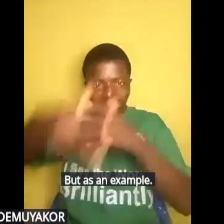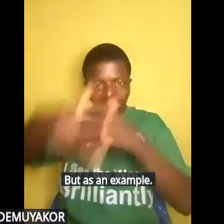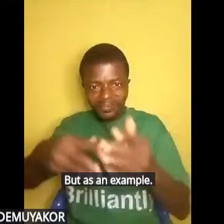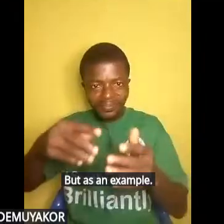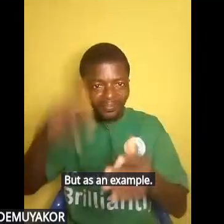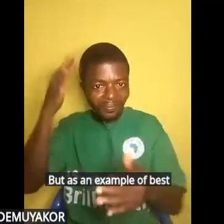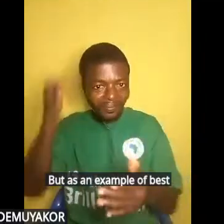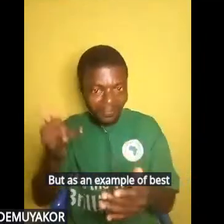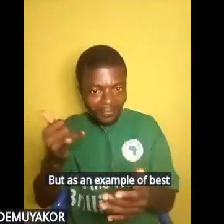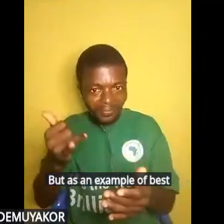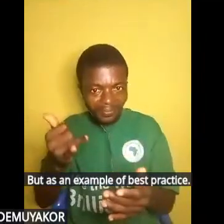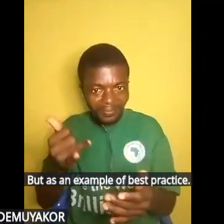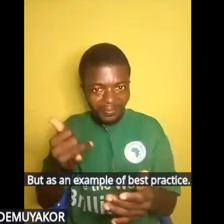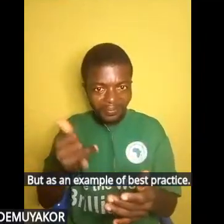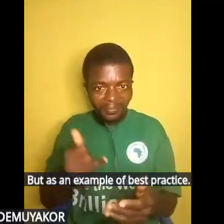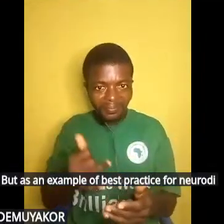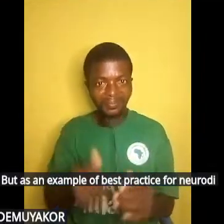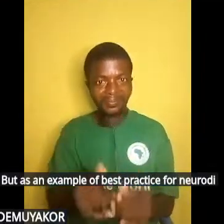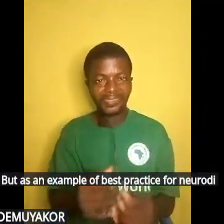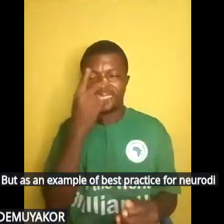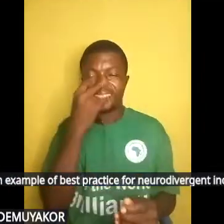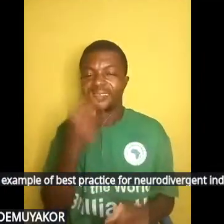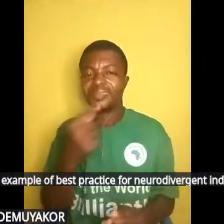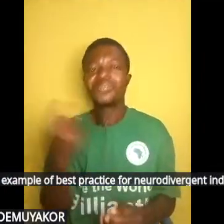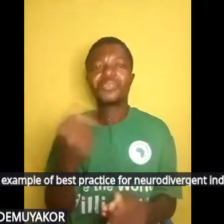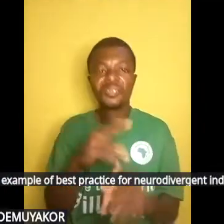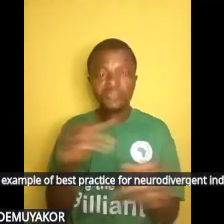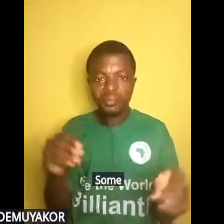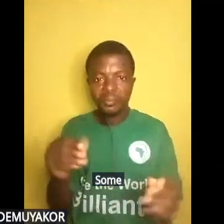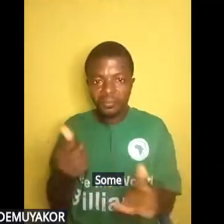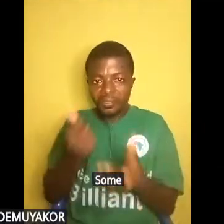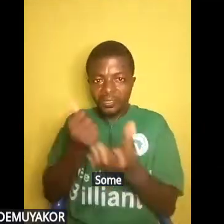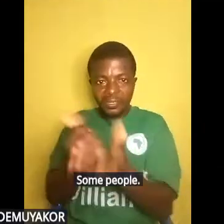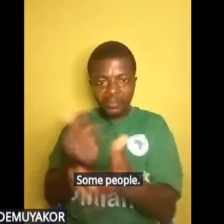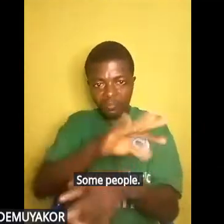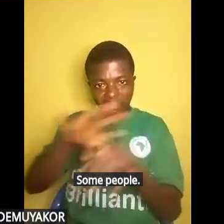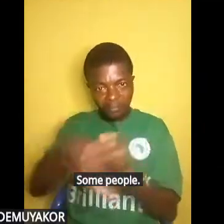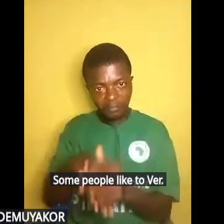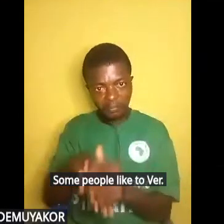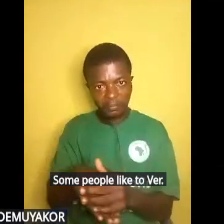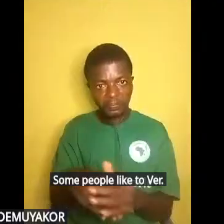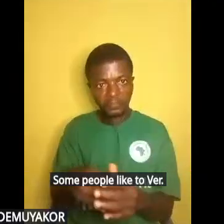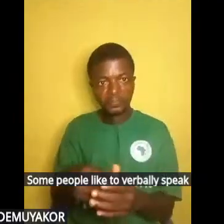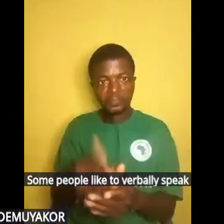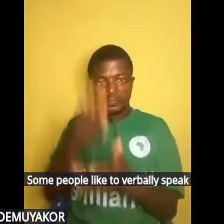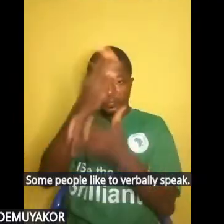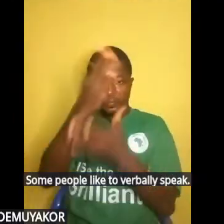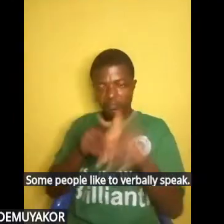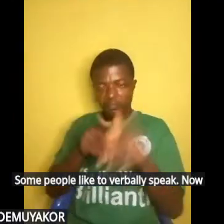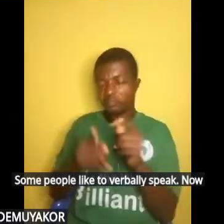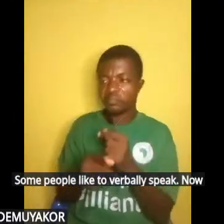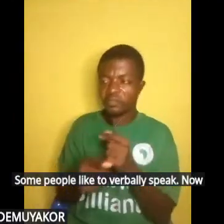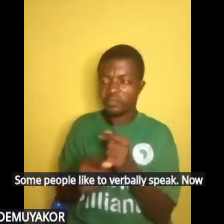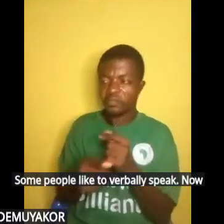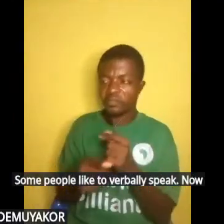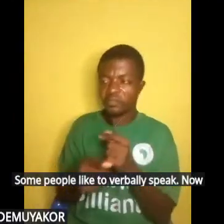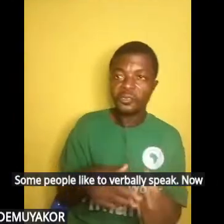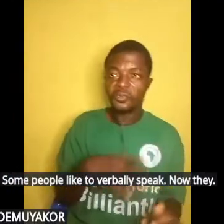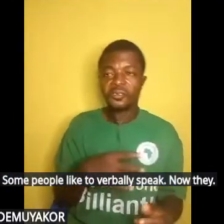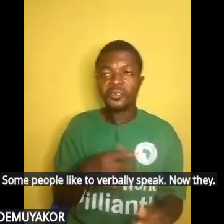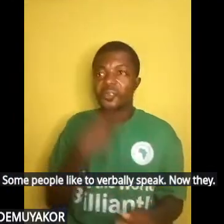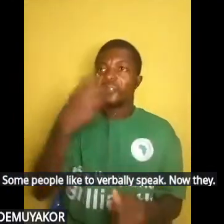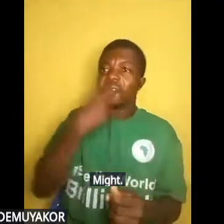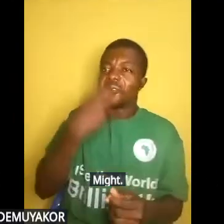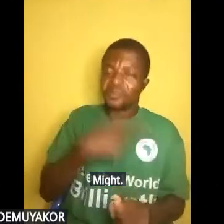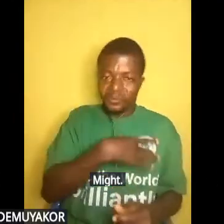best practice for neurodivergent individuals. Some people like to verbally speak. Now, they might